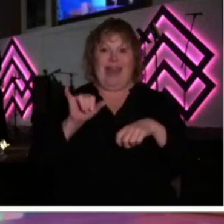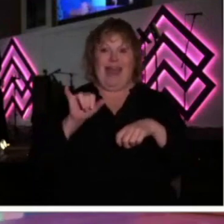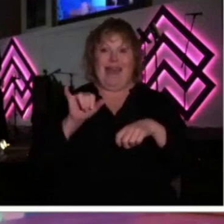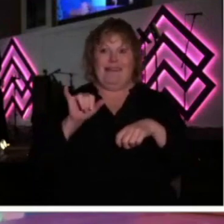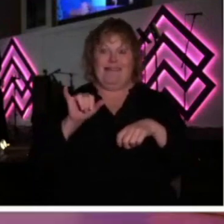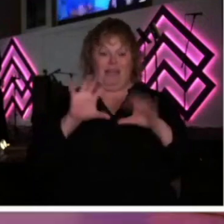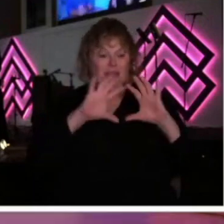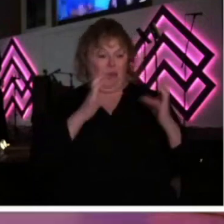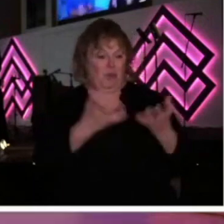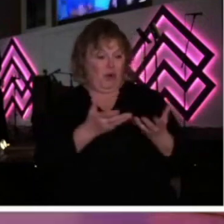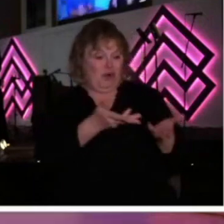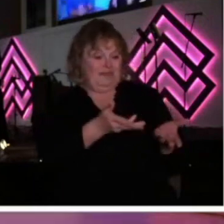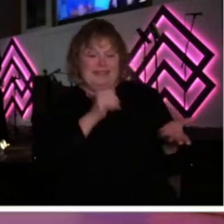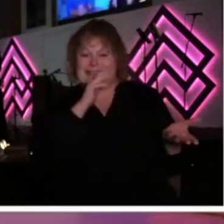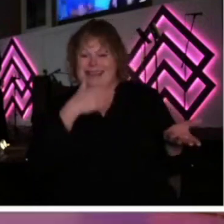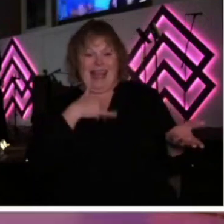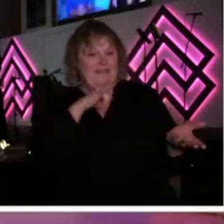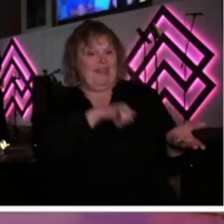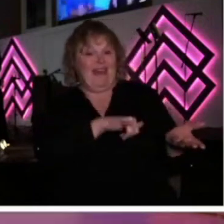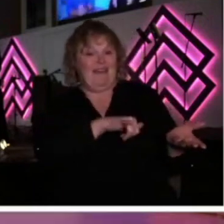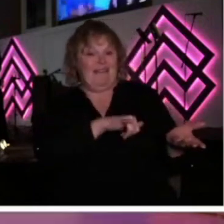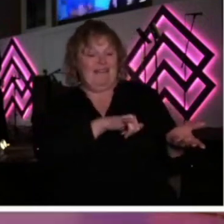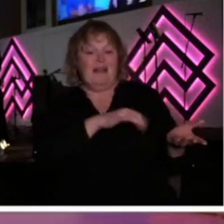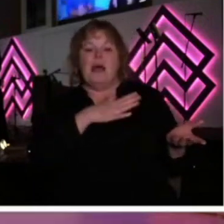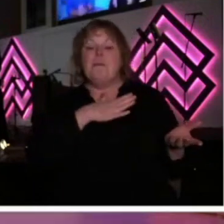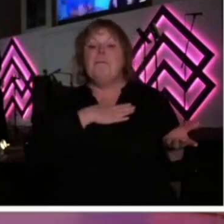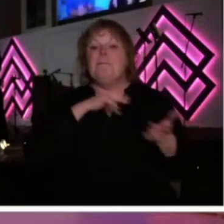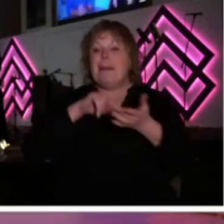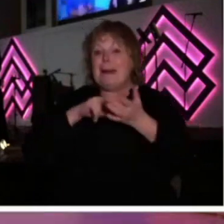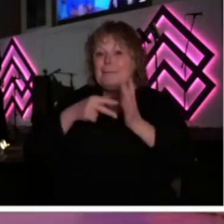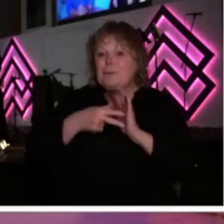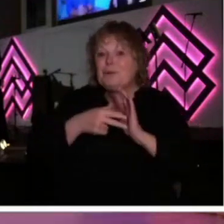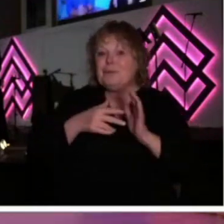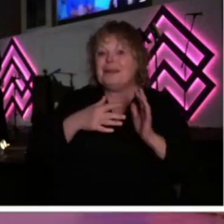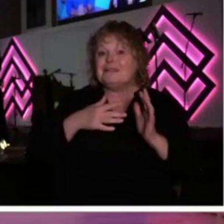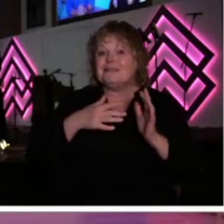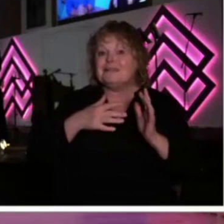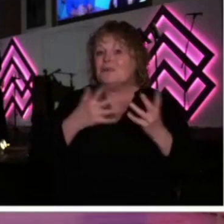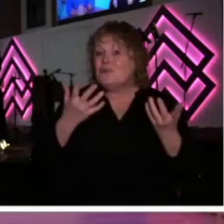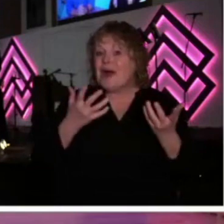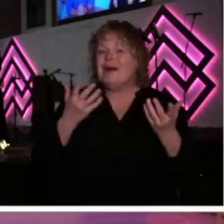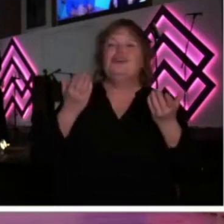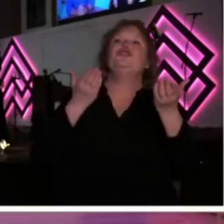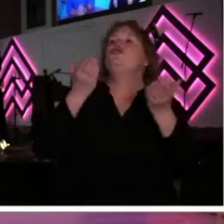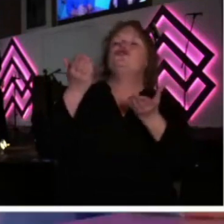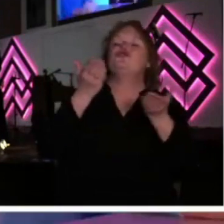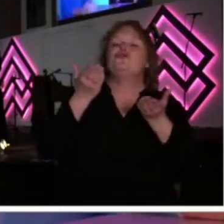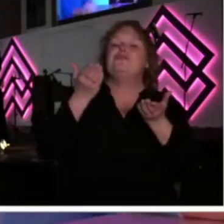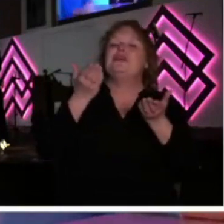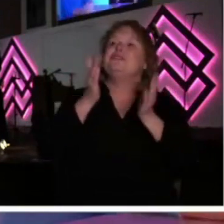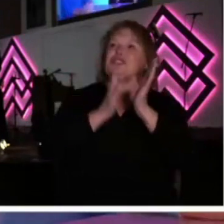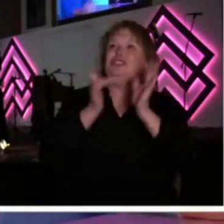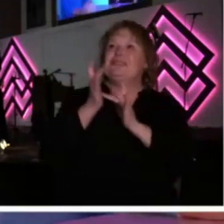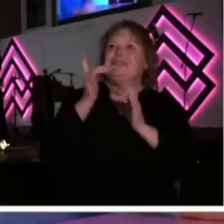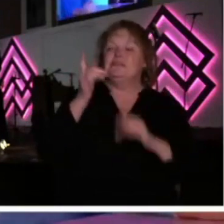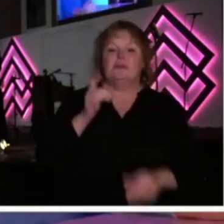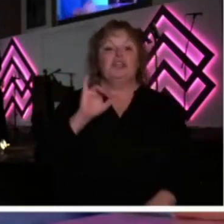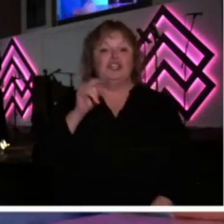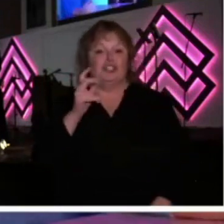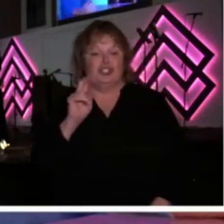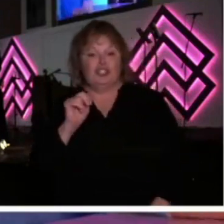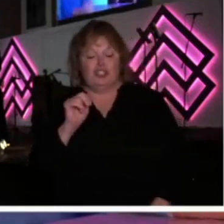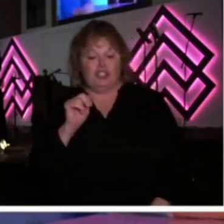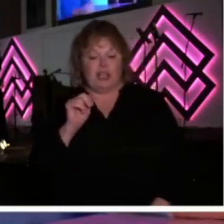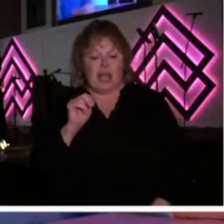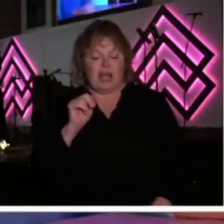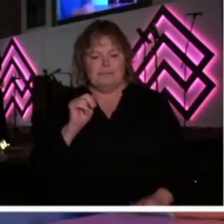world doesn't offer. I find my purpose now in serving Christ. We've given to many different causes, you